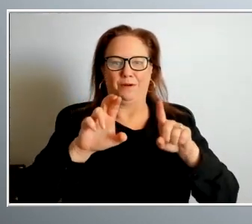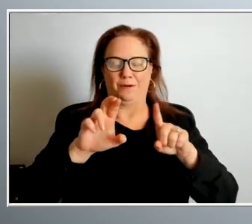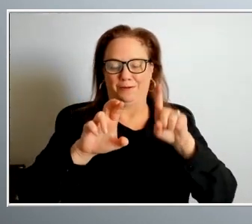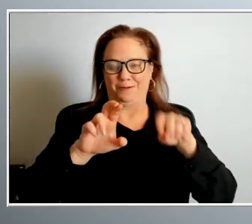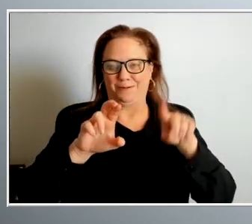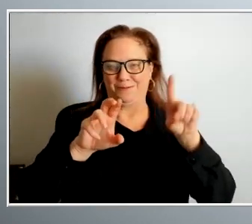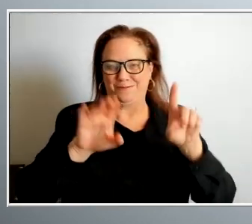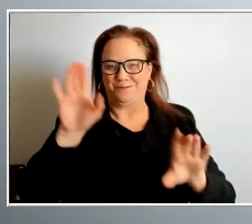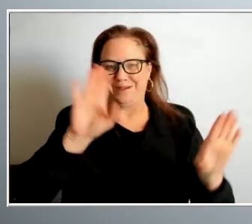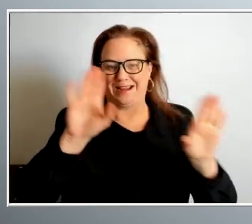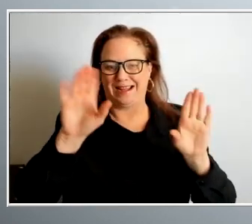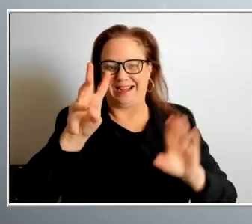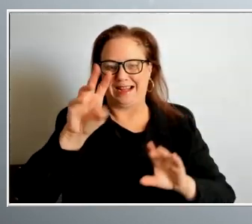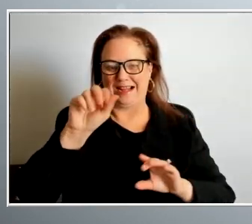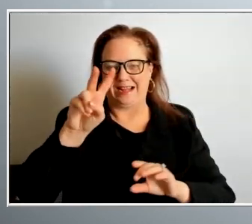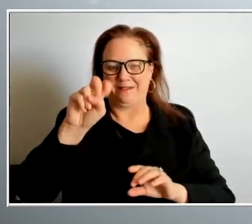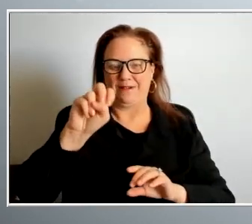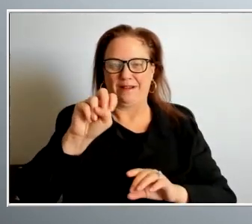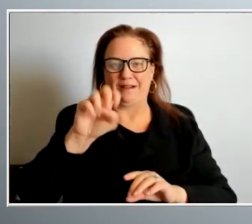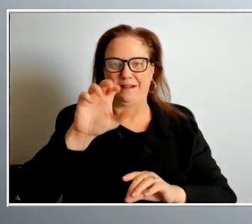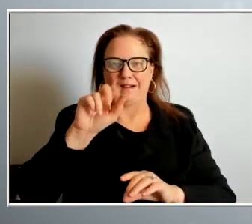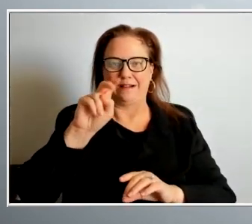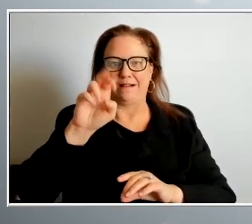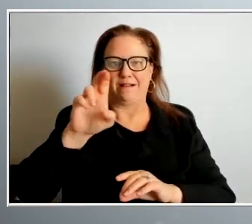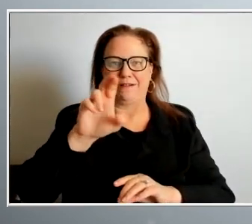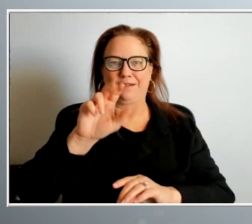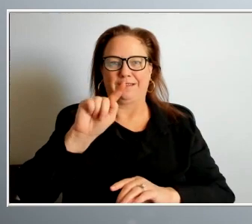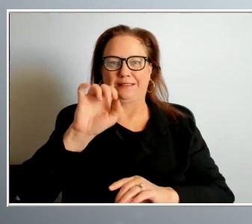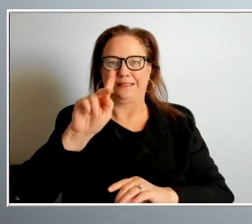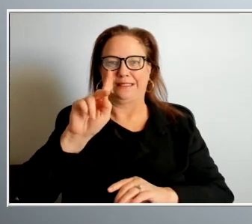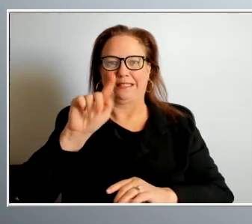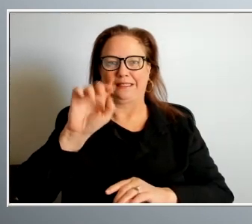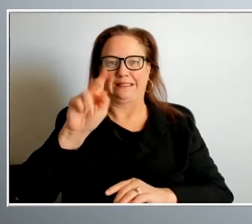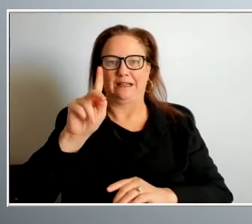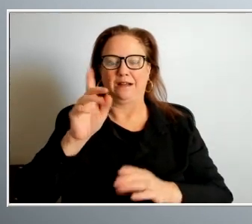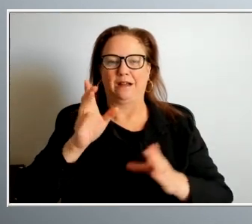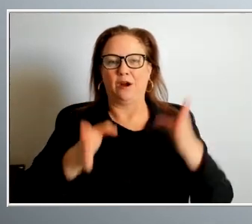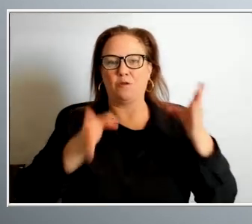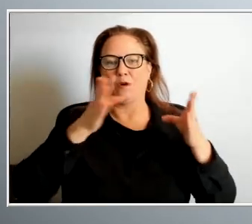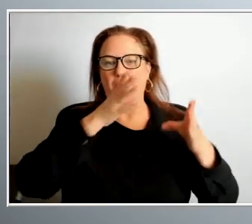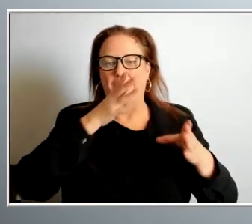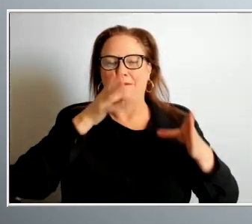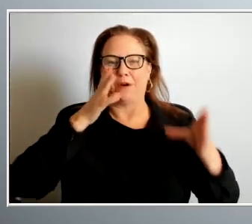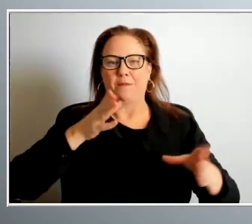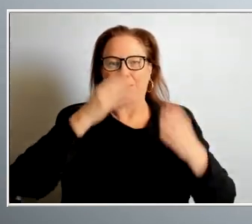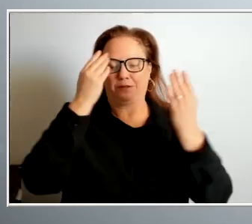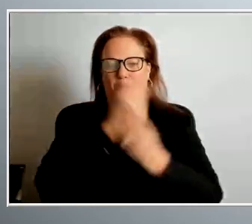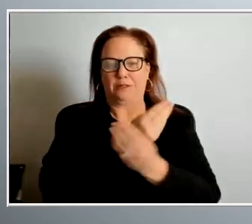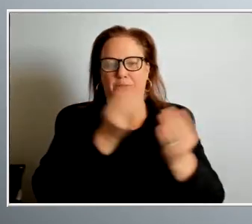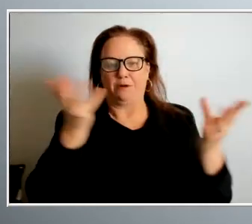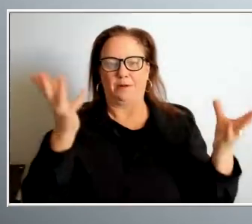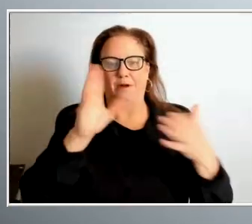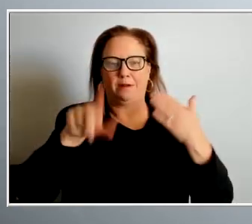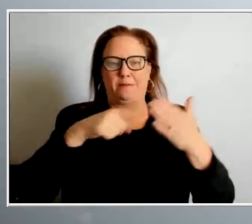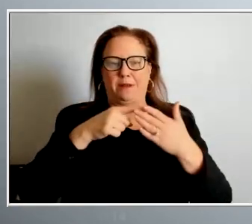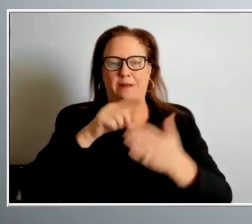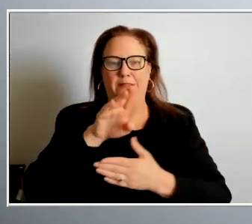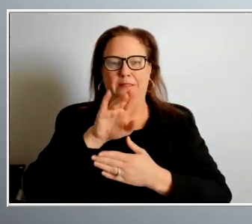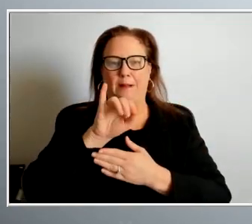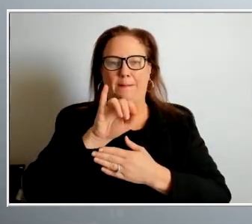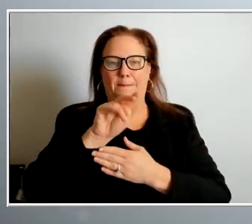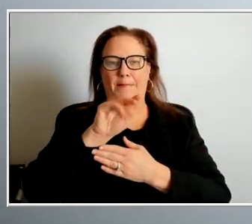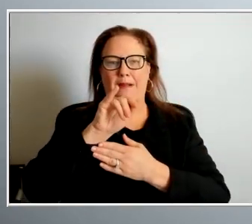And these days, Conor doubles as a TikToker. His account, Robot Farmer, spreads awareness about his bionic hand,